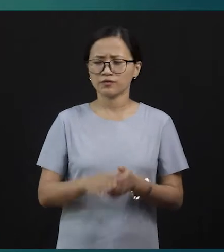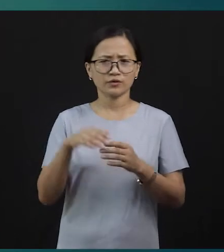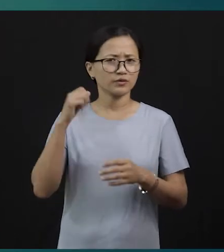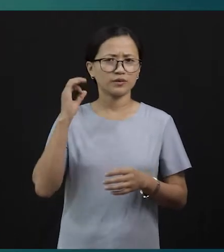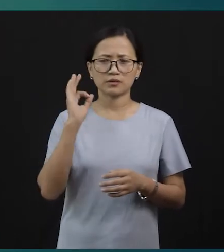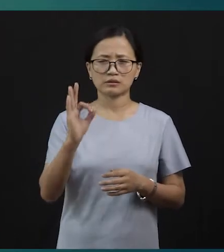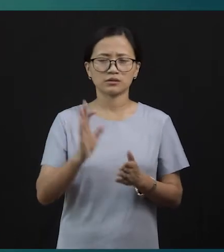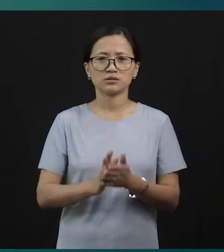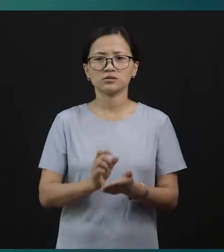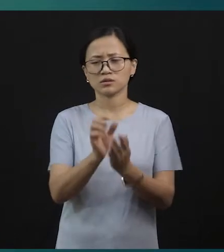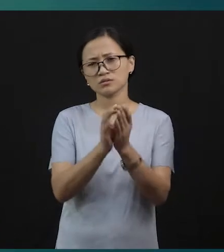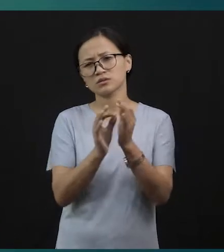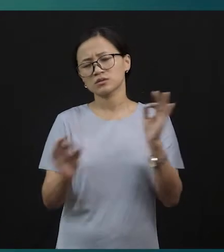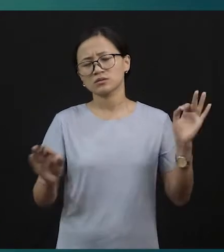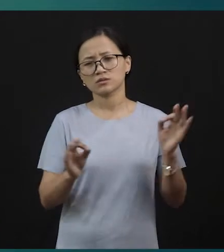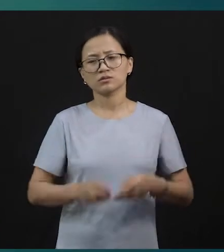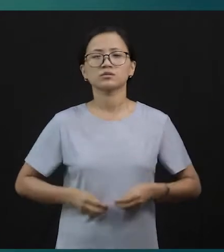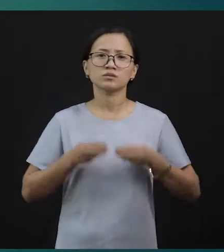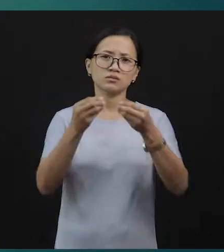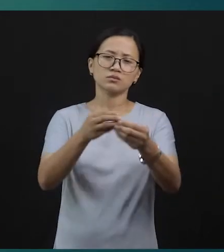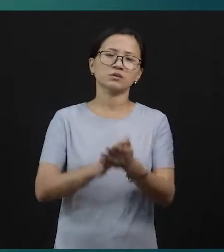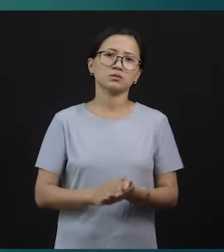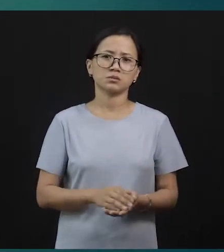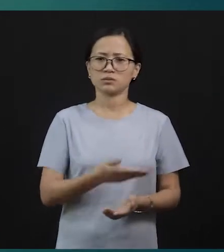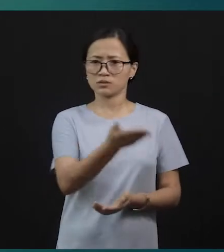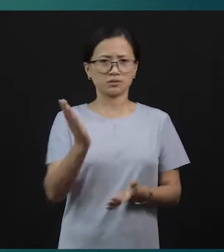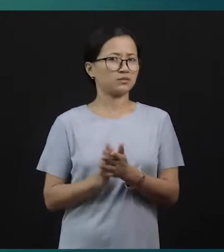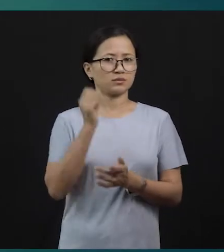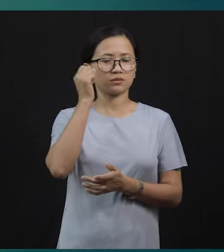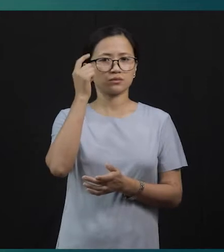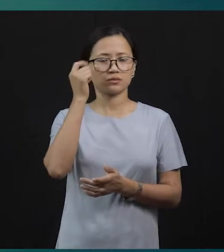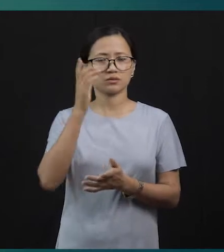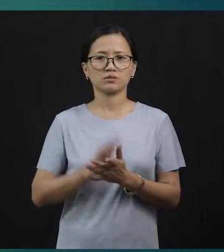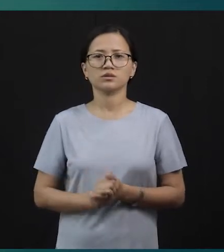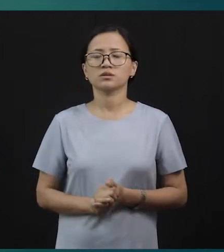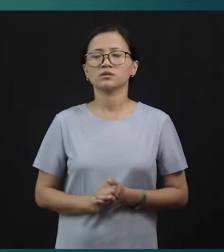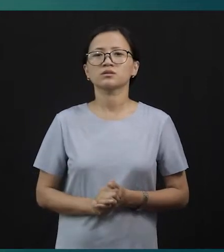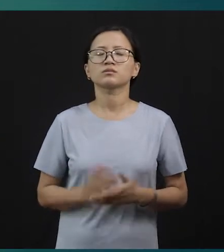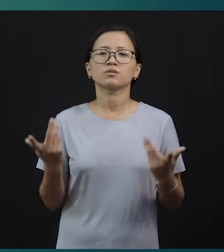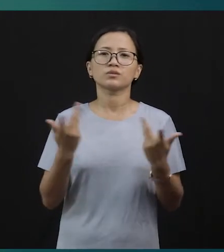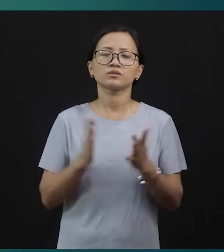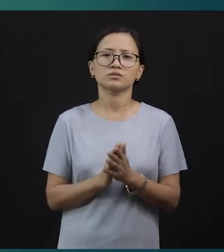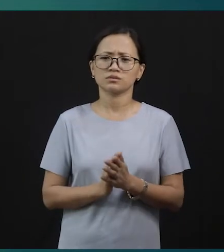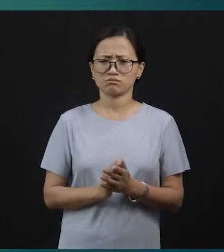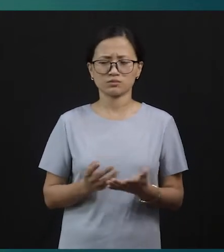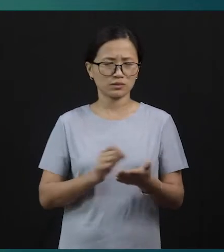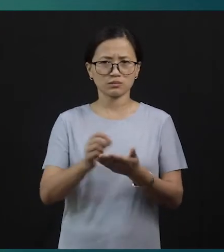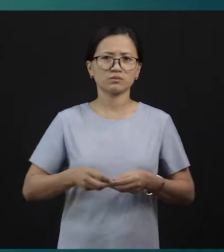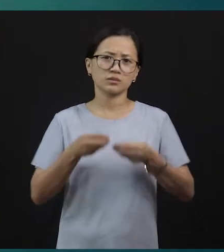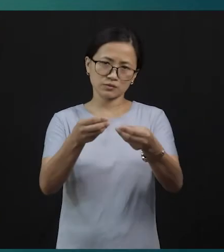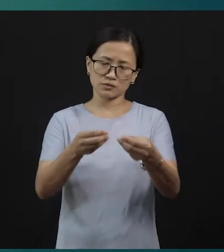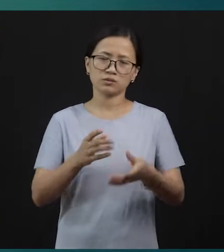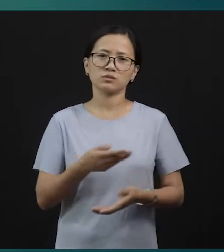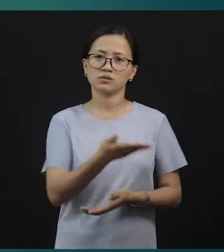story and give it to you, but you don't understand, there is no point for me to write that beautiful story, right? And so that is